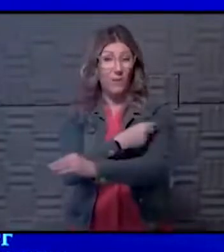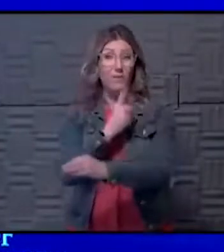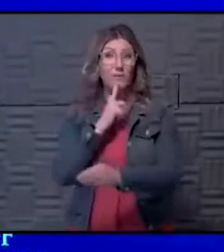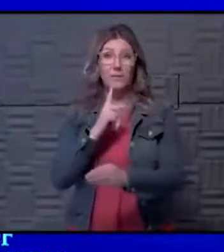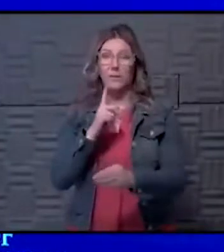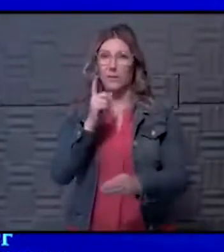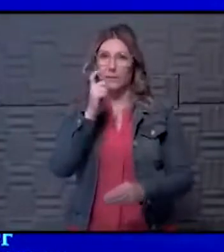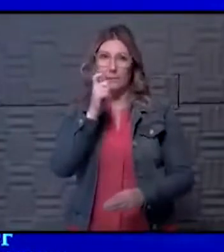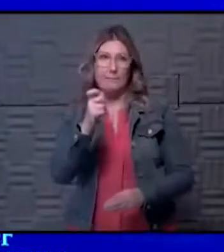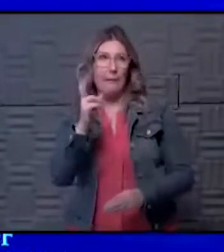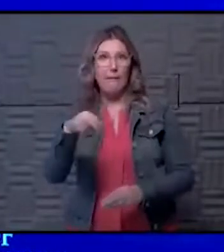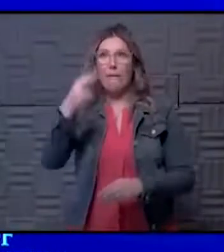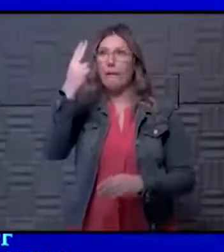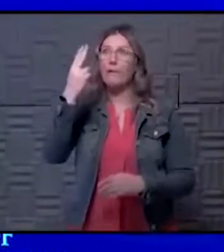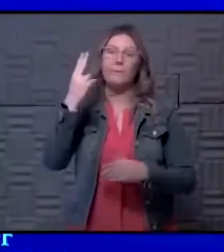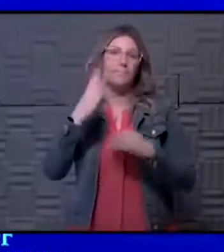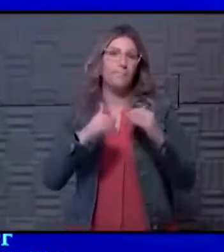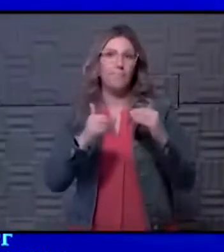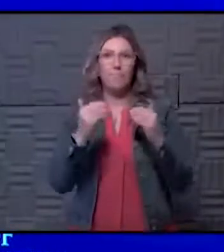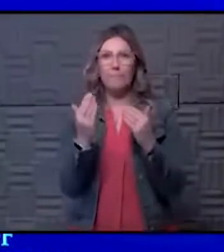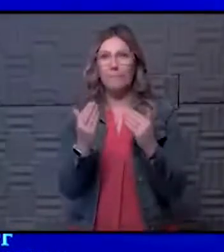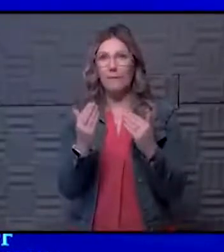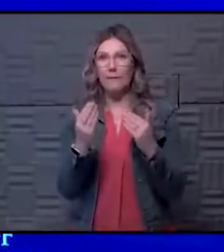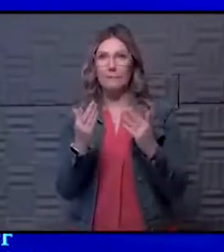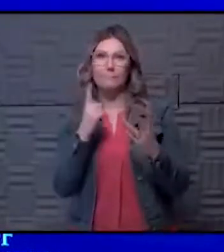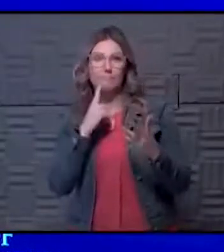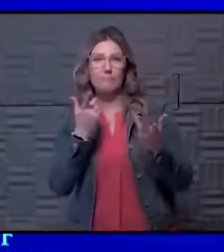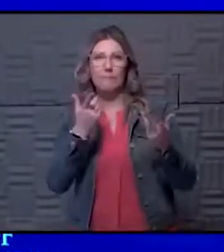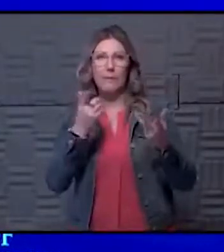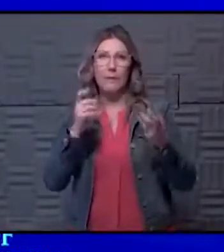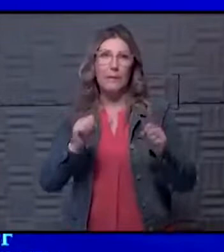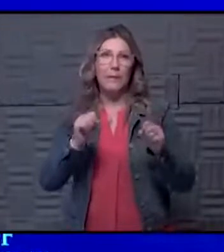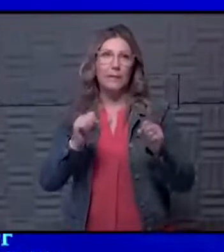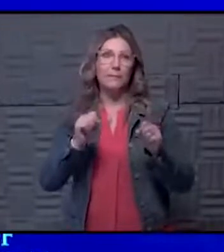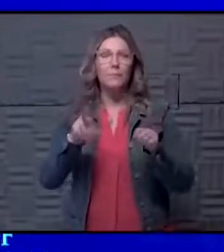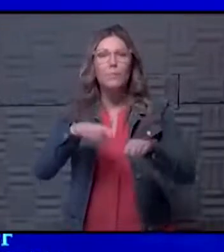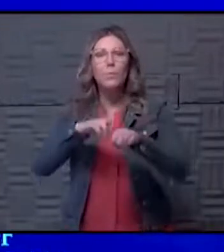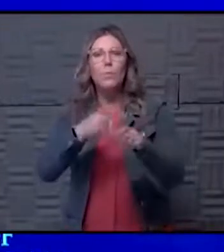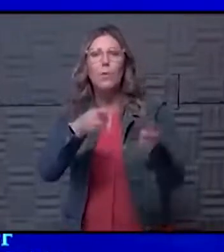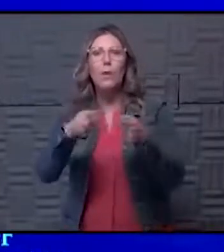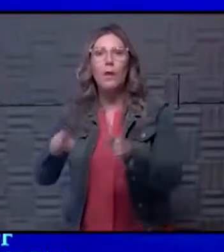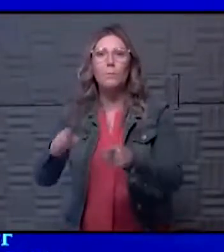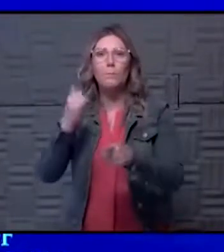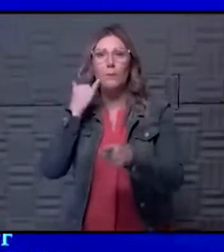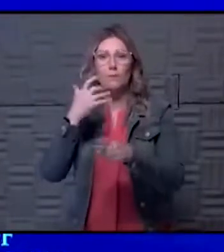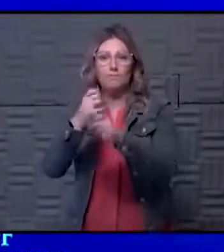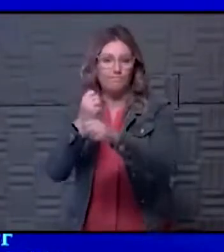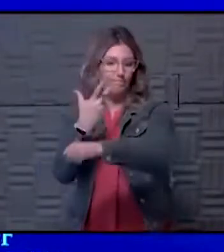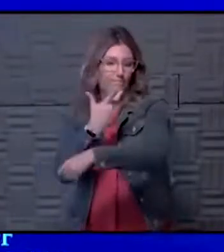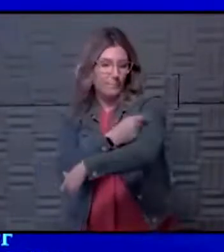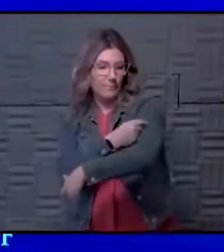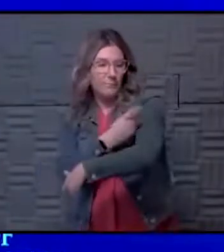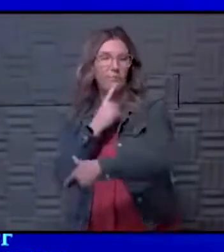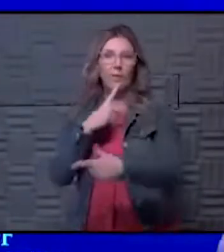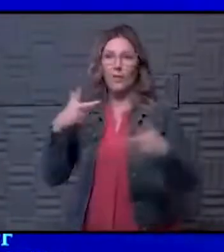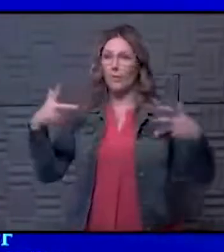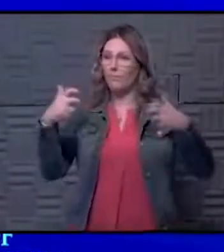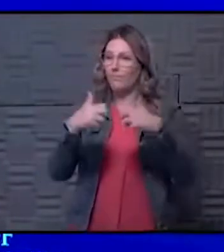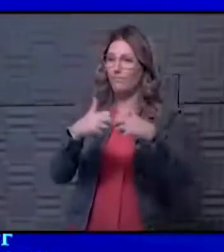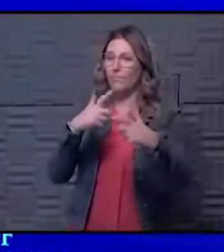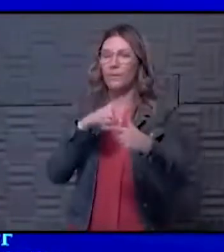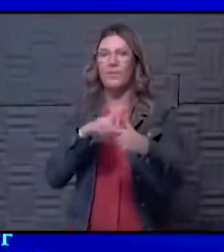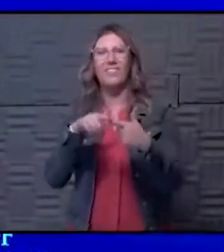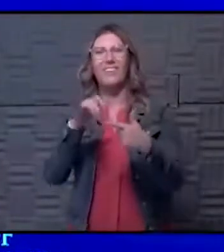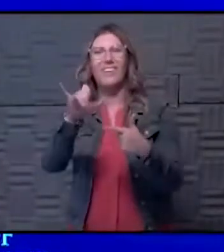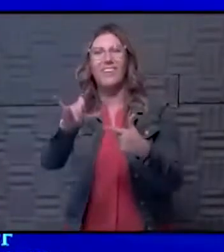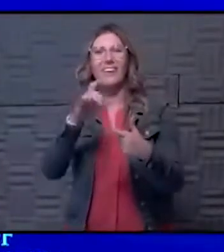be higher than what it is that can be generally occur. It's like saying, I got a vaccine, I was in a car wreck, that's the vaccine's fault. Well, no, car wrecks happen.